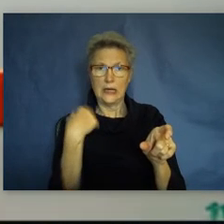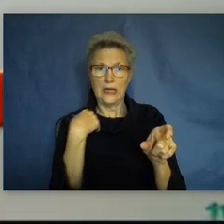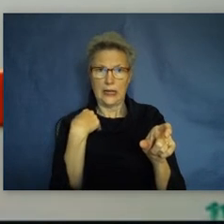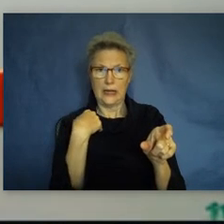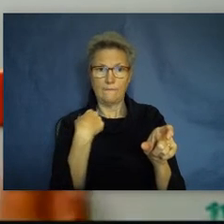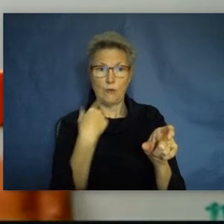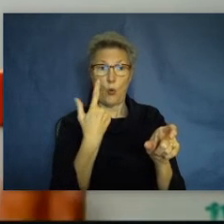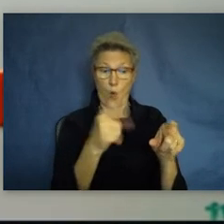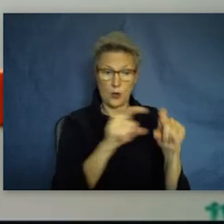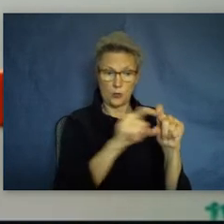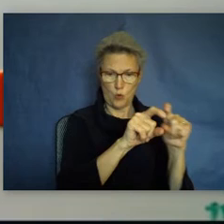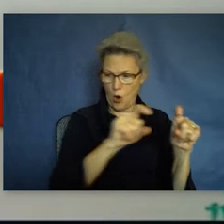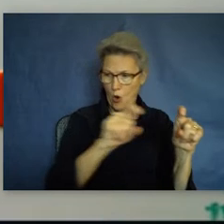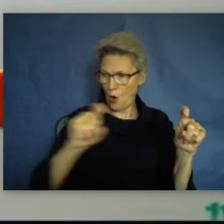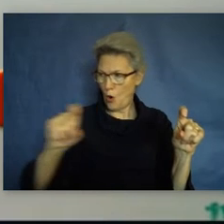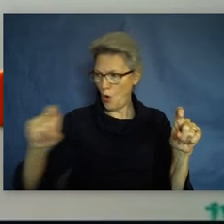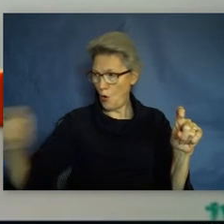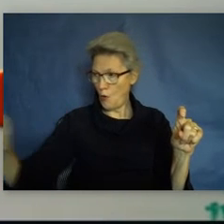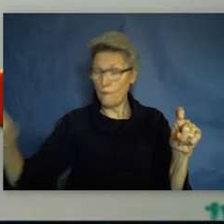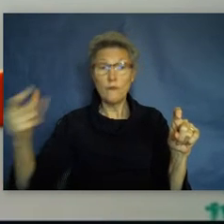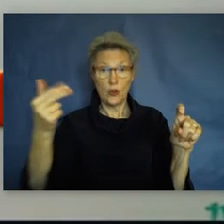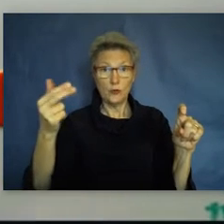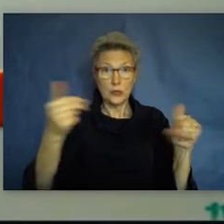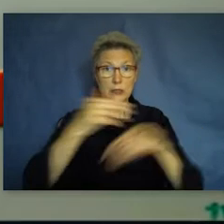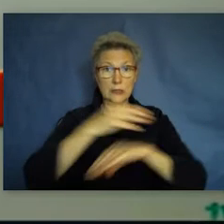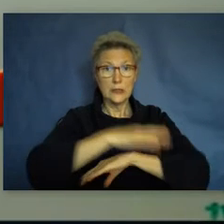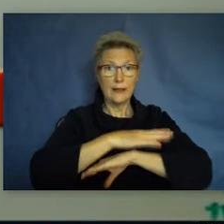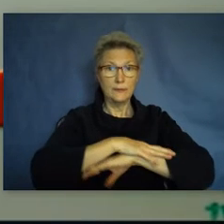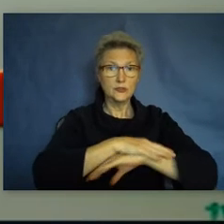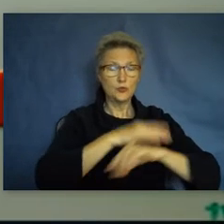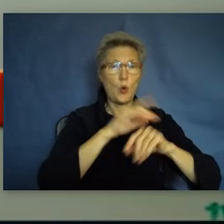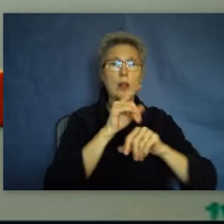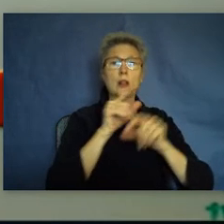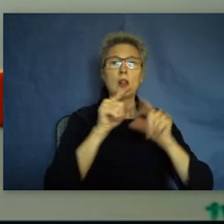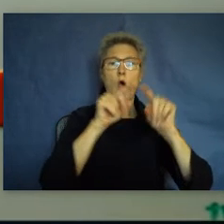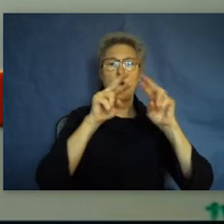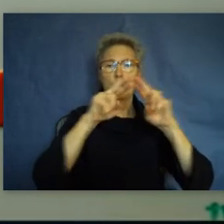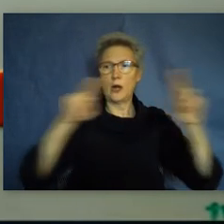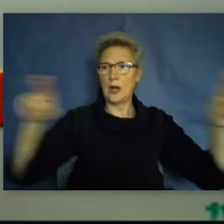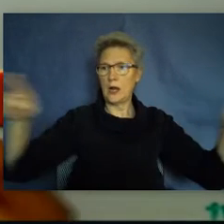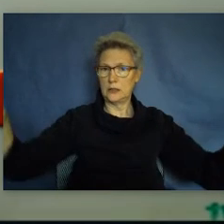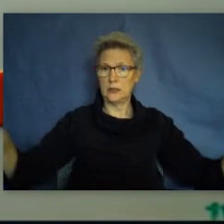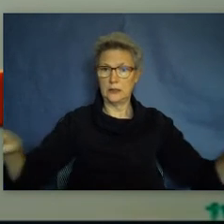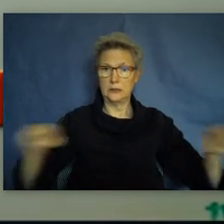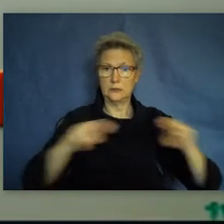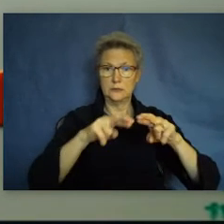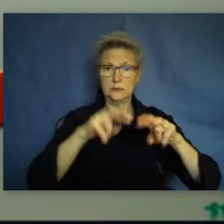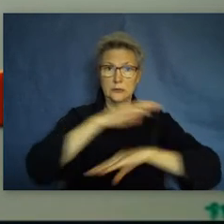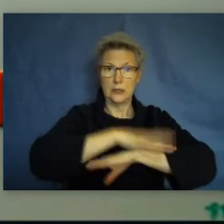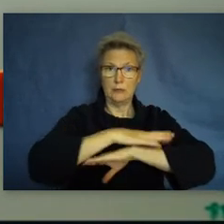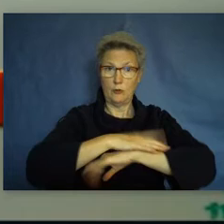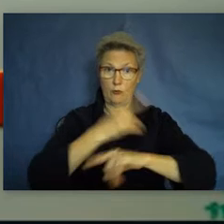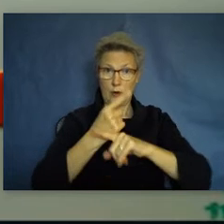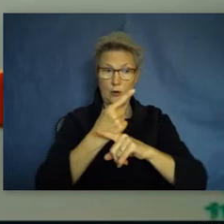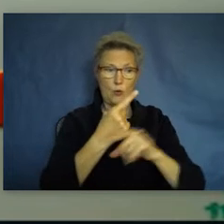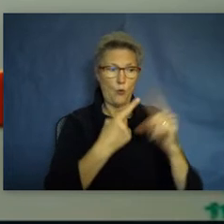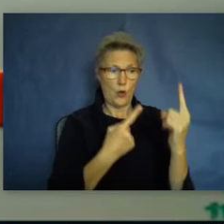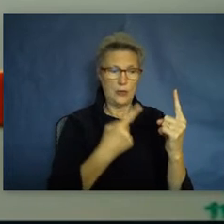have 1 row of 13, and that would make 1 rectangular table. So I've got 1 and 13.